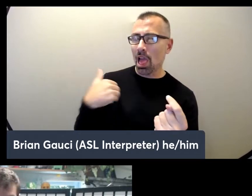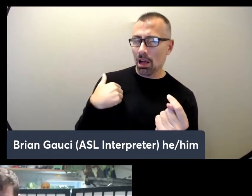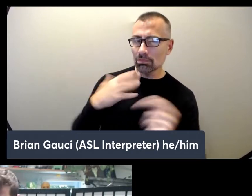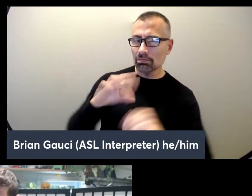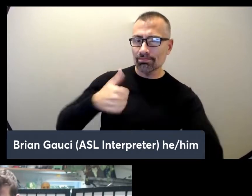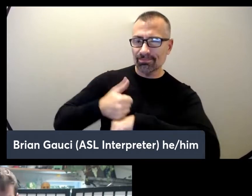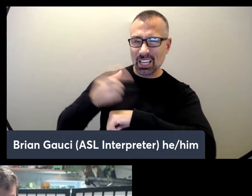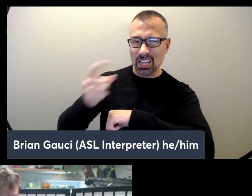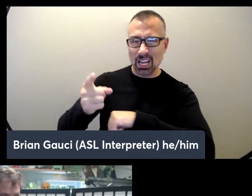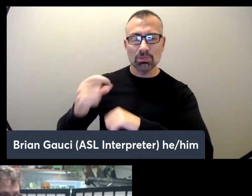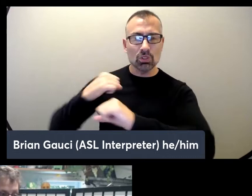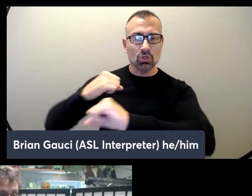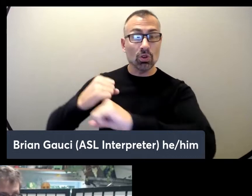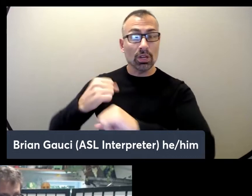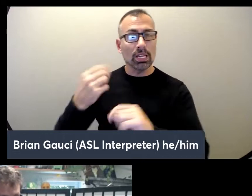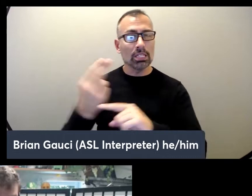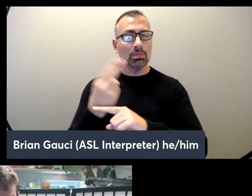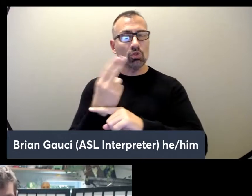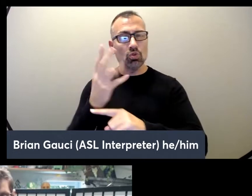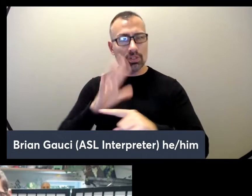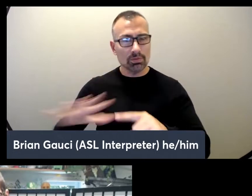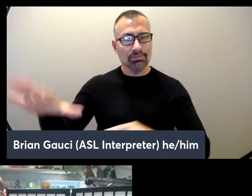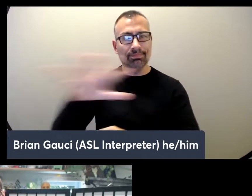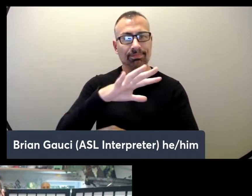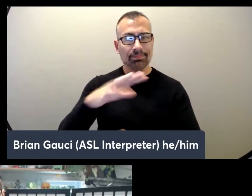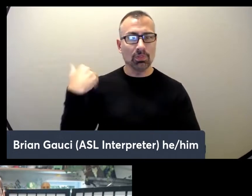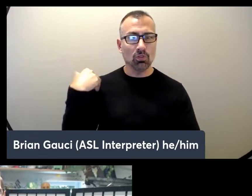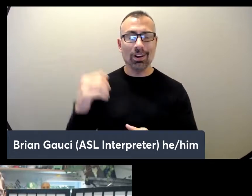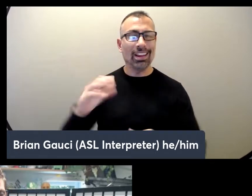ecosystem and not hacked so far, at least.